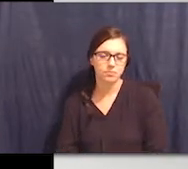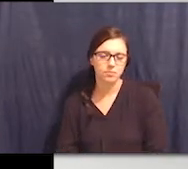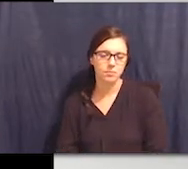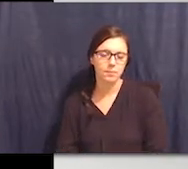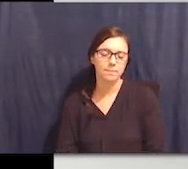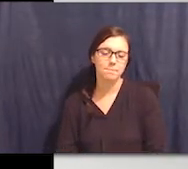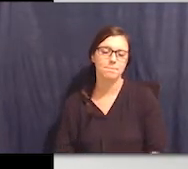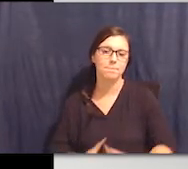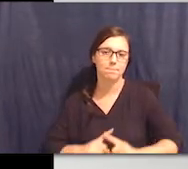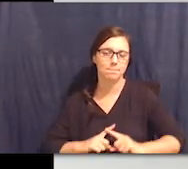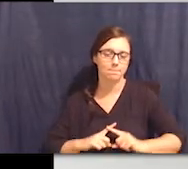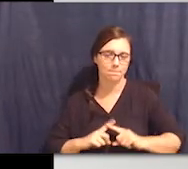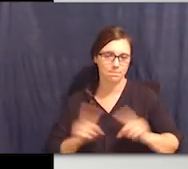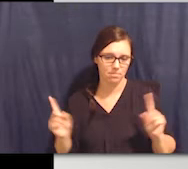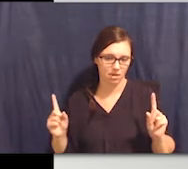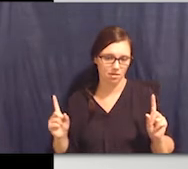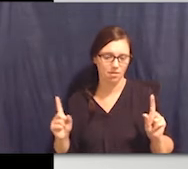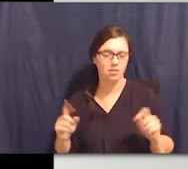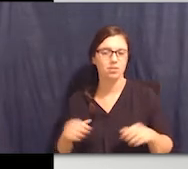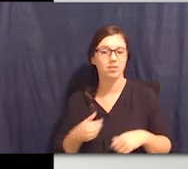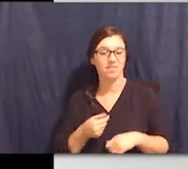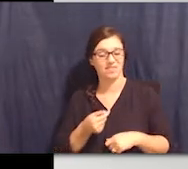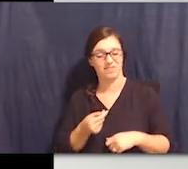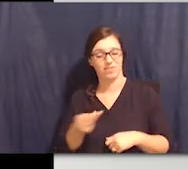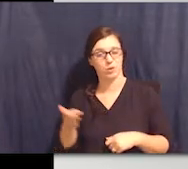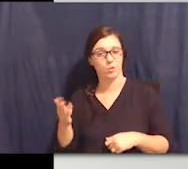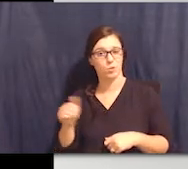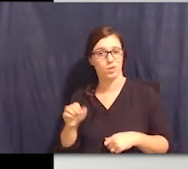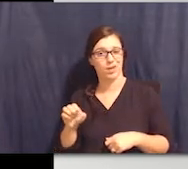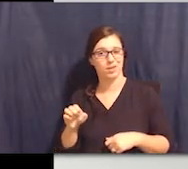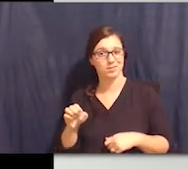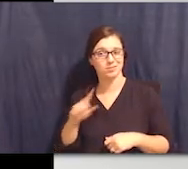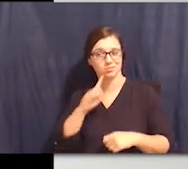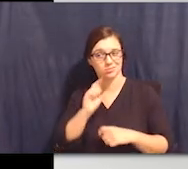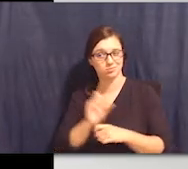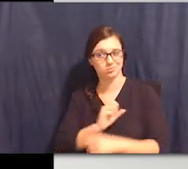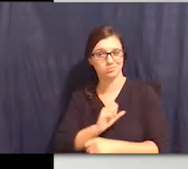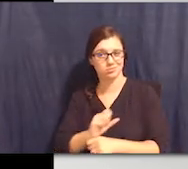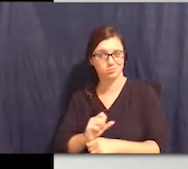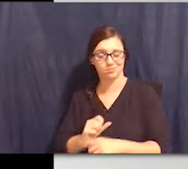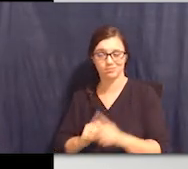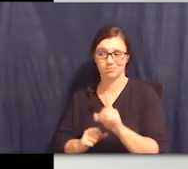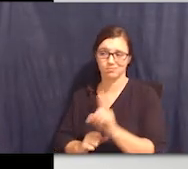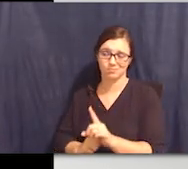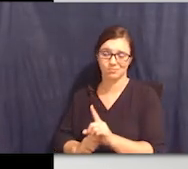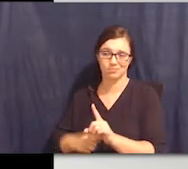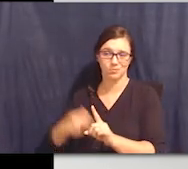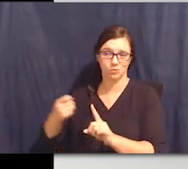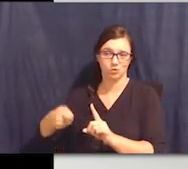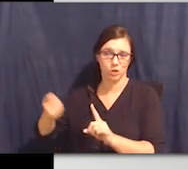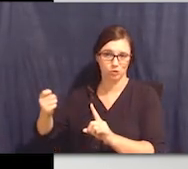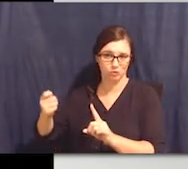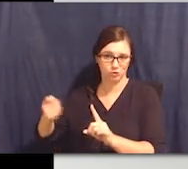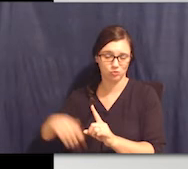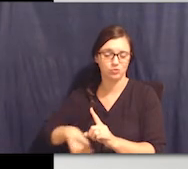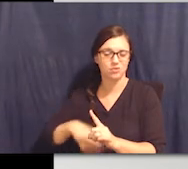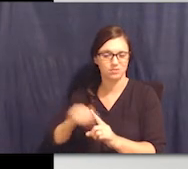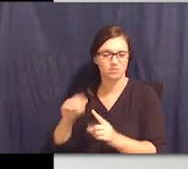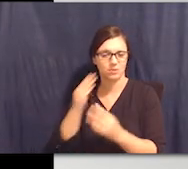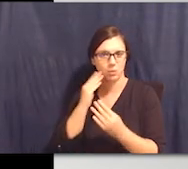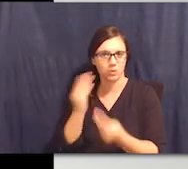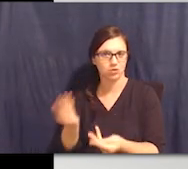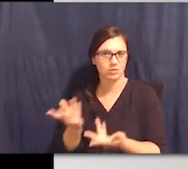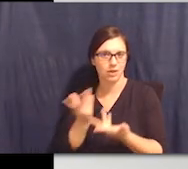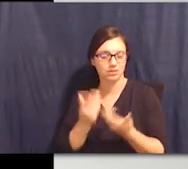But very few of these cases actually end up being heard by an administrative law judge, and that's what the data tells